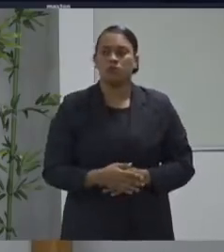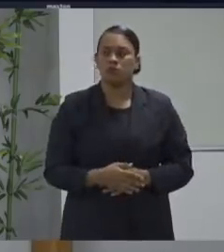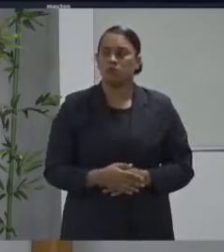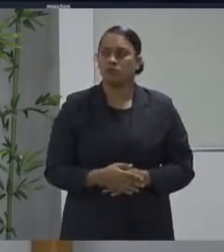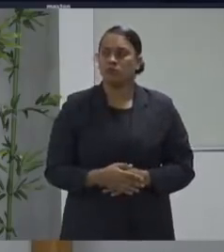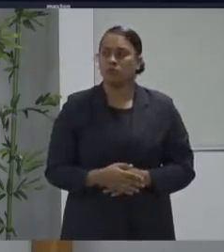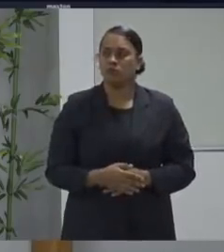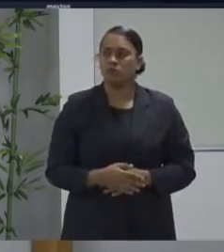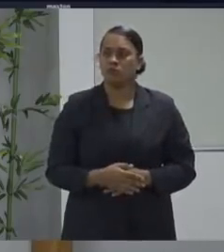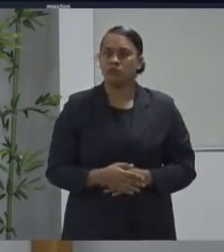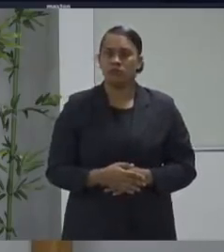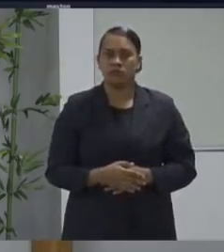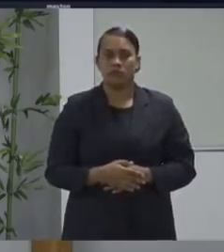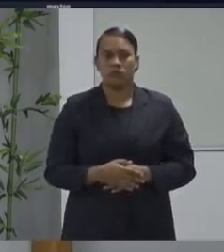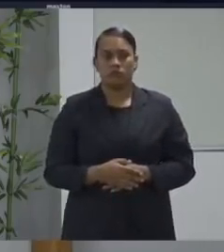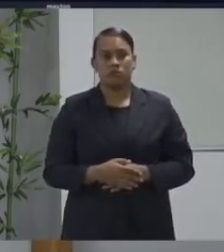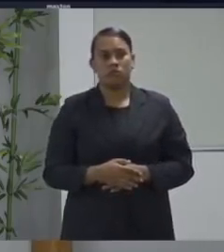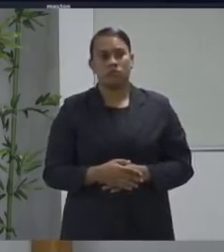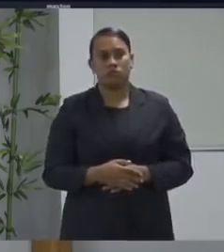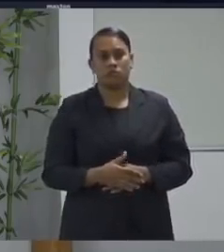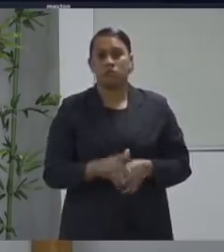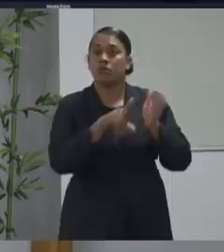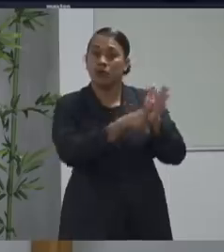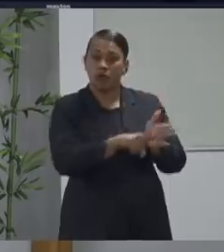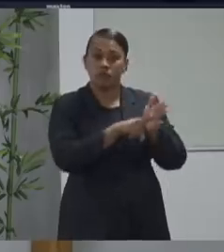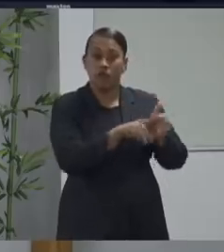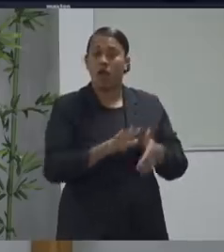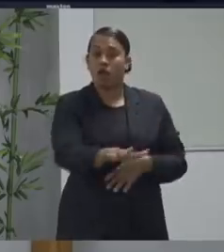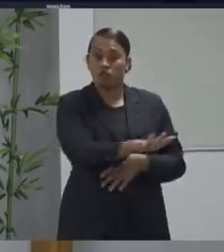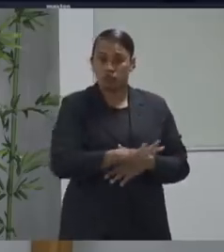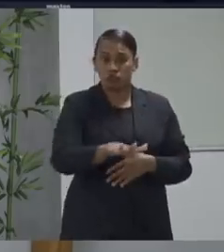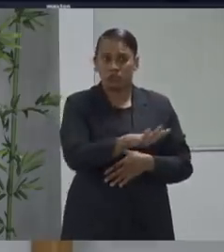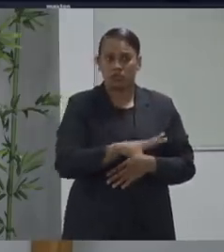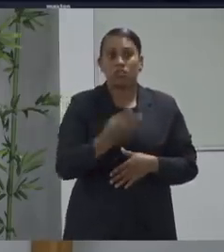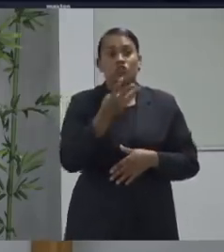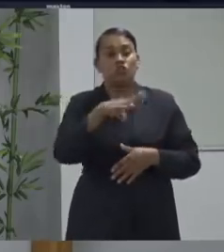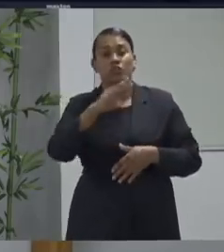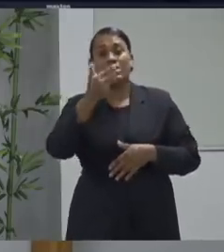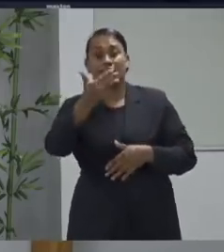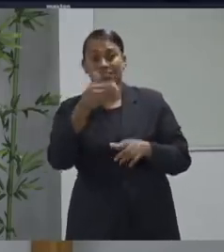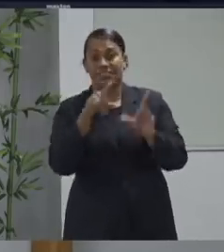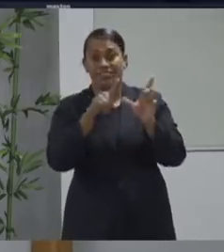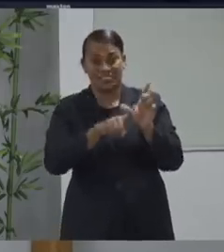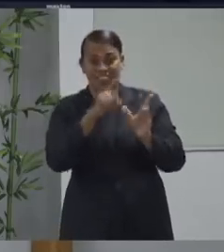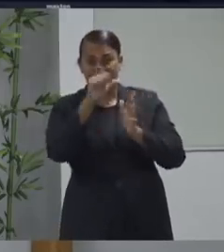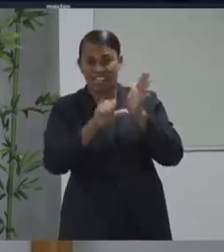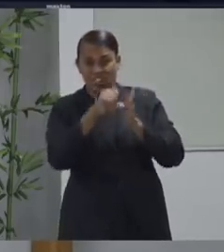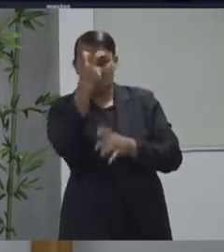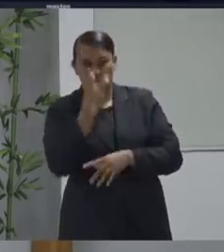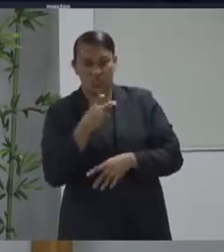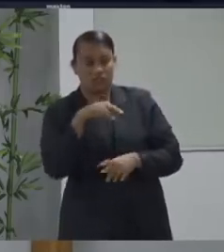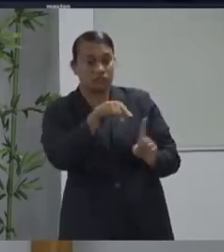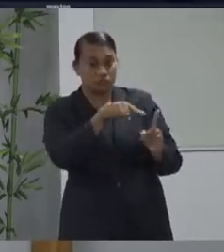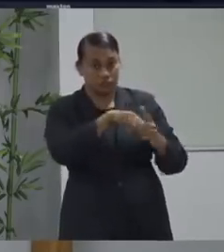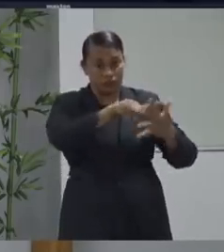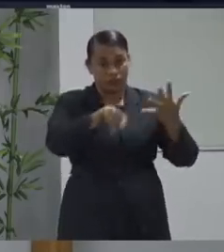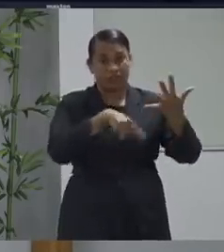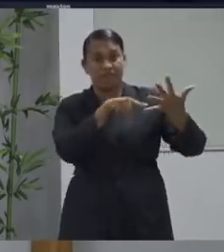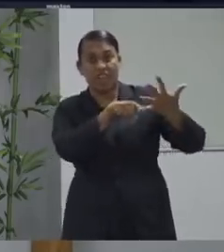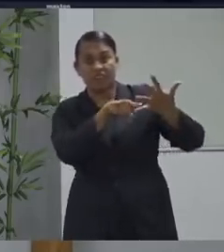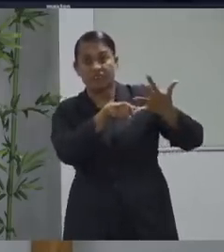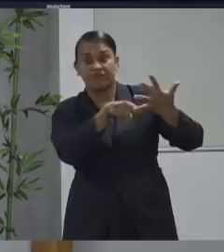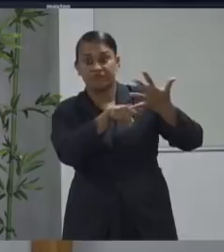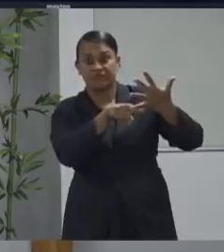In the Lotoko confined area, the 39-year-old sister of case number 5, the woman from our first patient's